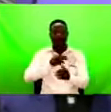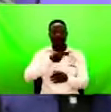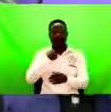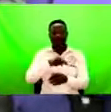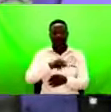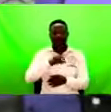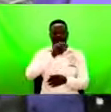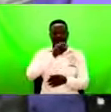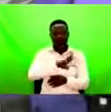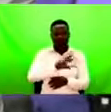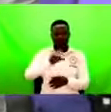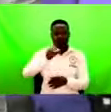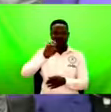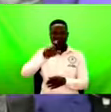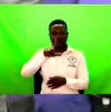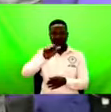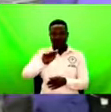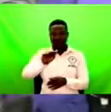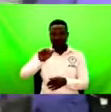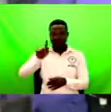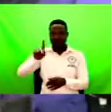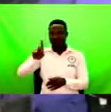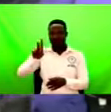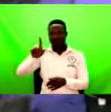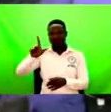Dr. Della Cluche.